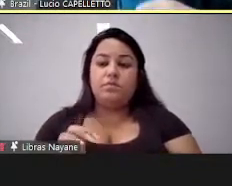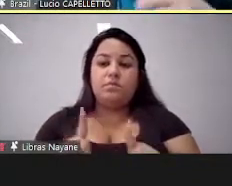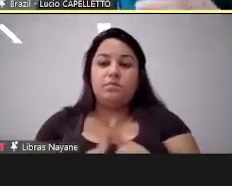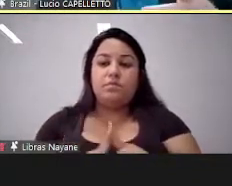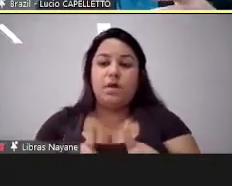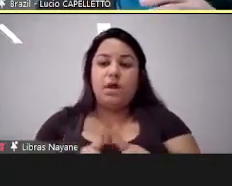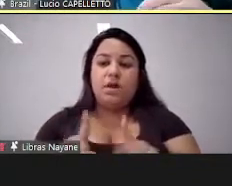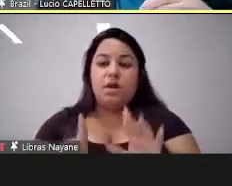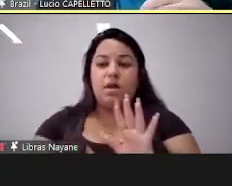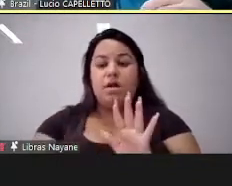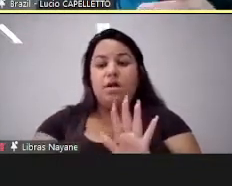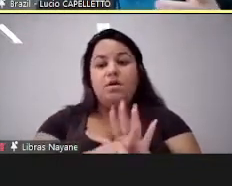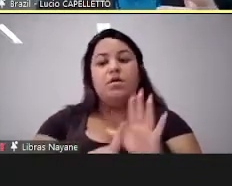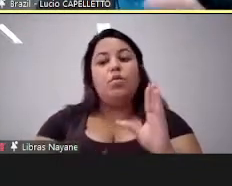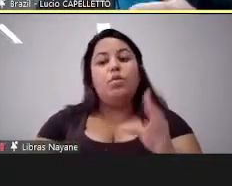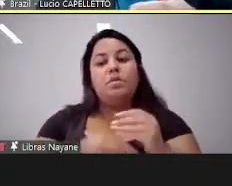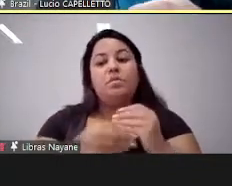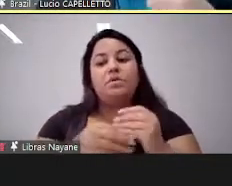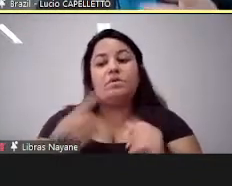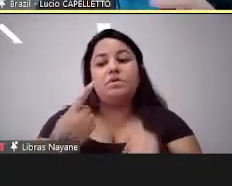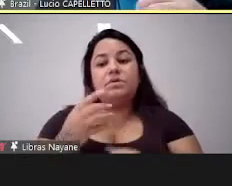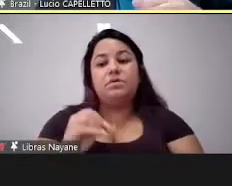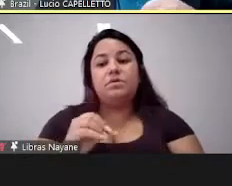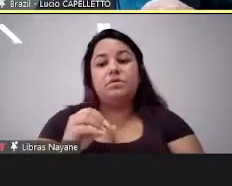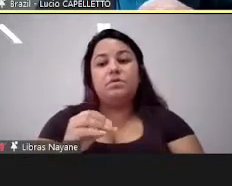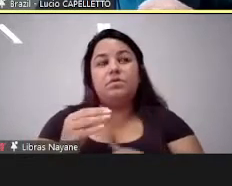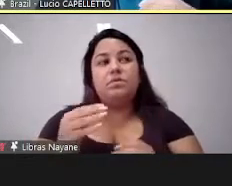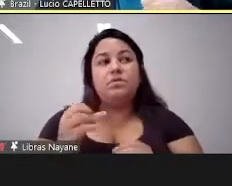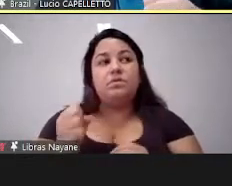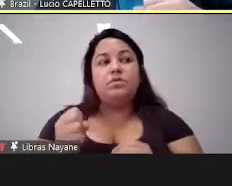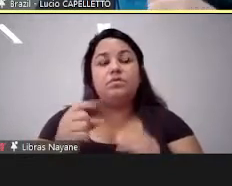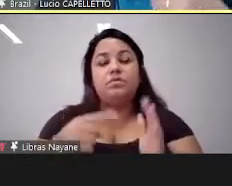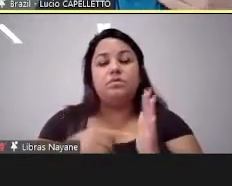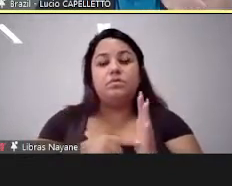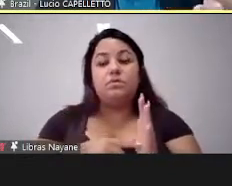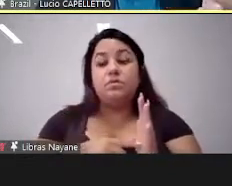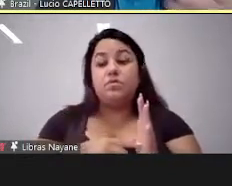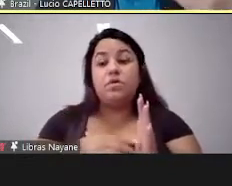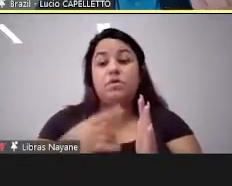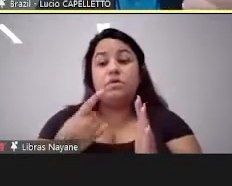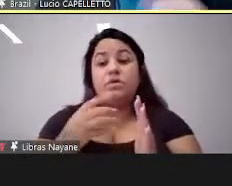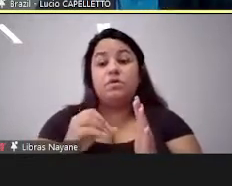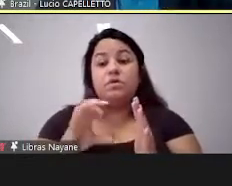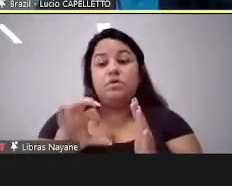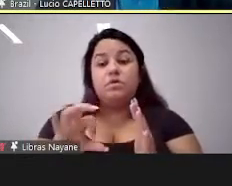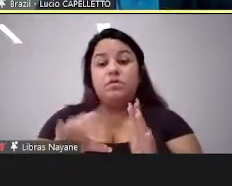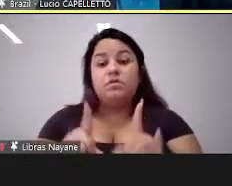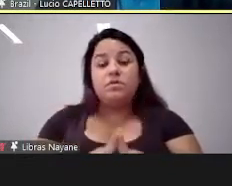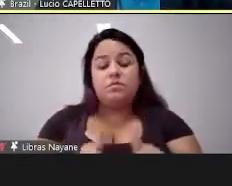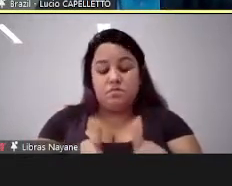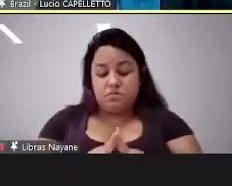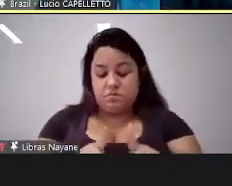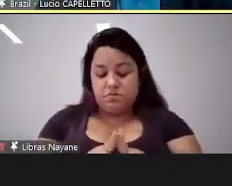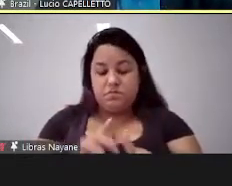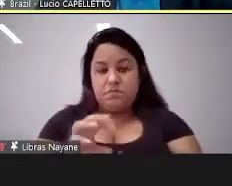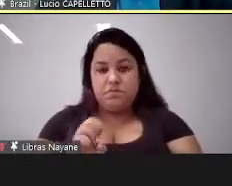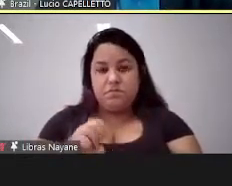or fostering it, changes some regulations